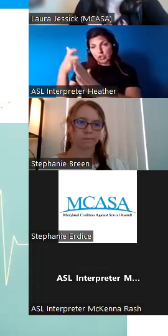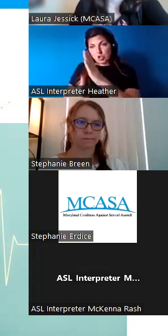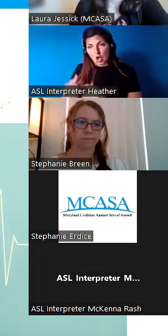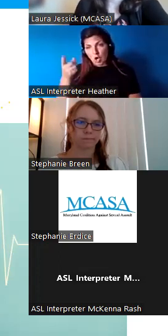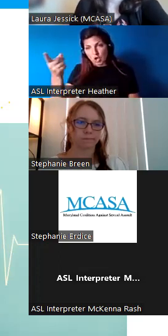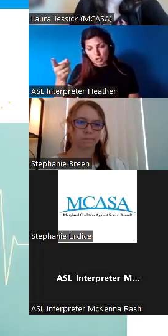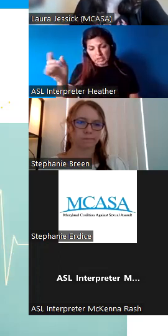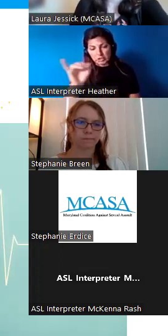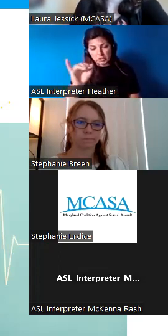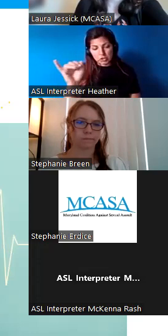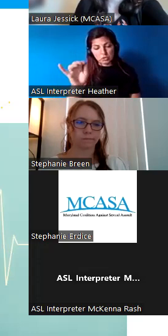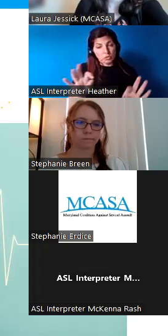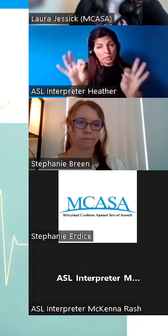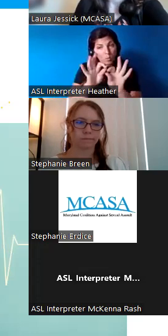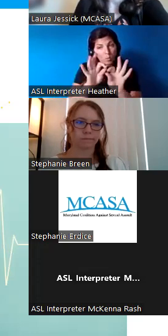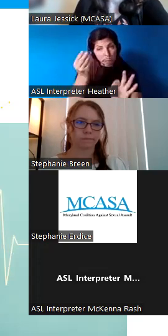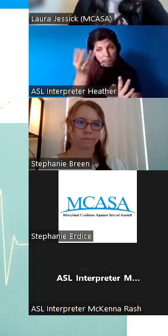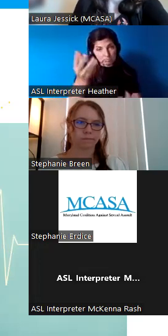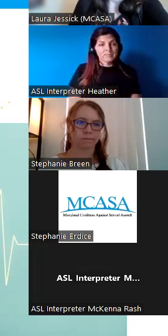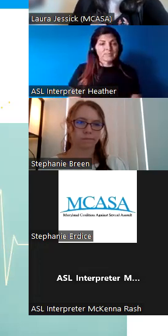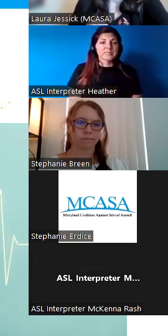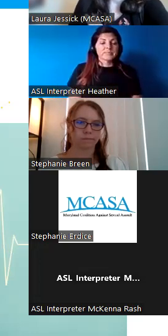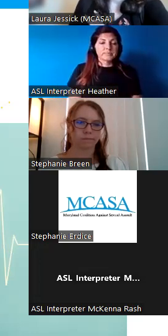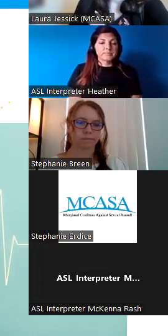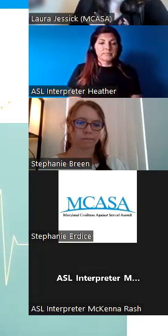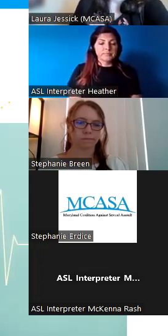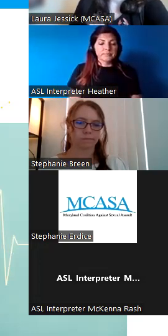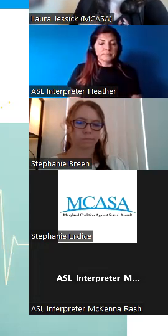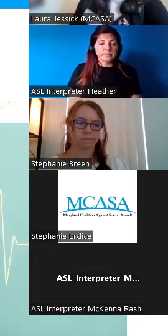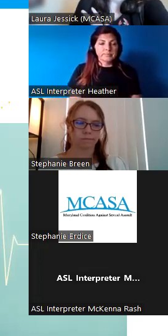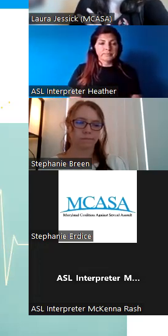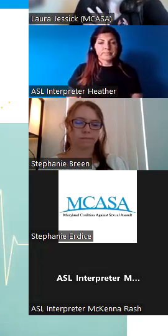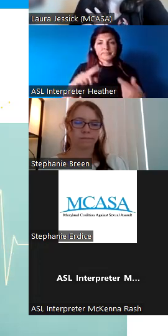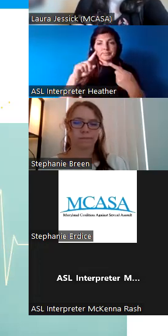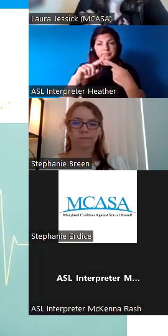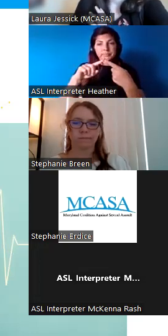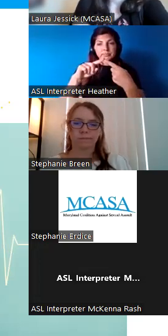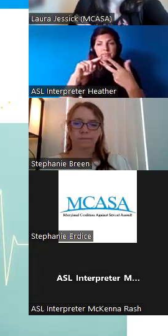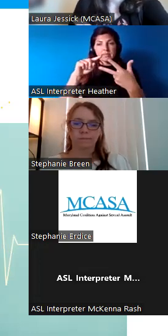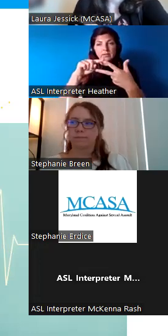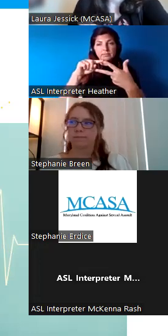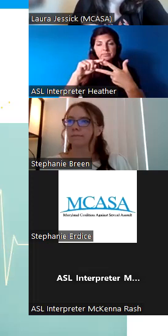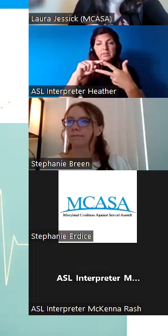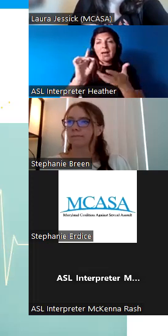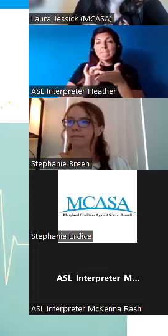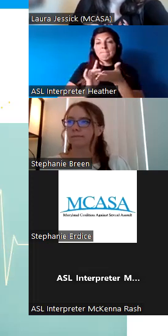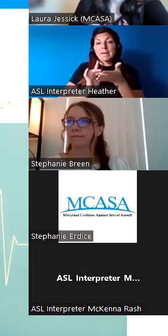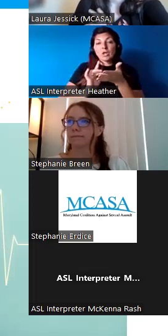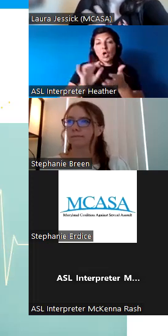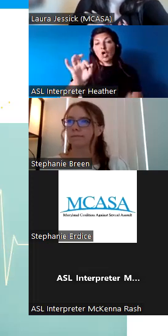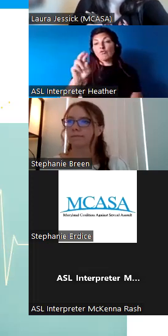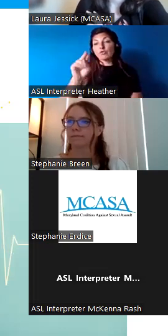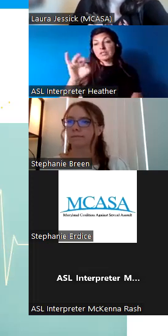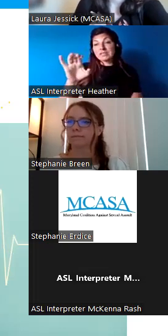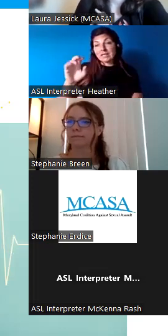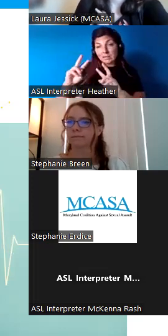really important to keep that in mind. The second option is a medical forensic exam with reporting to law enforcement.